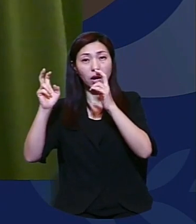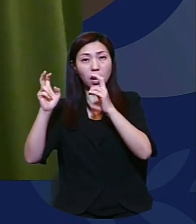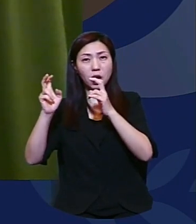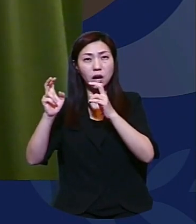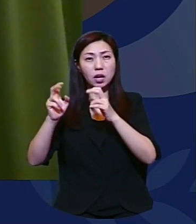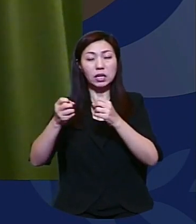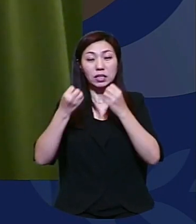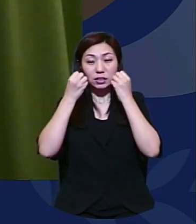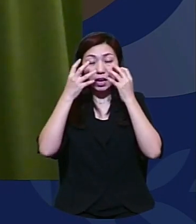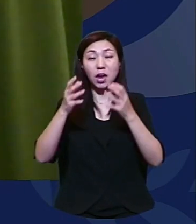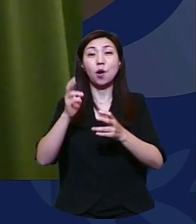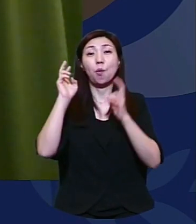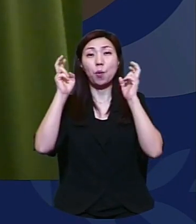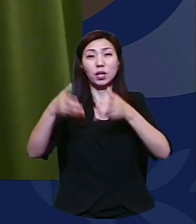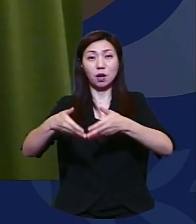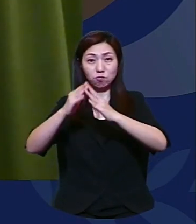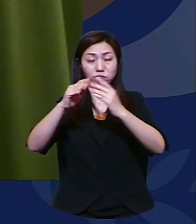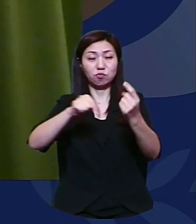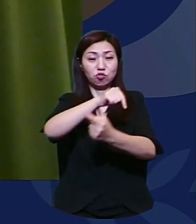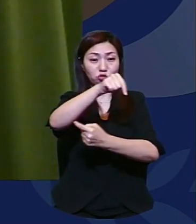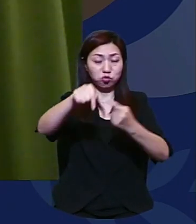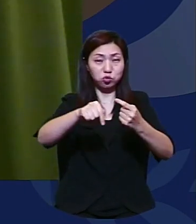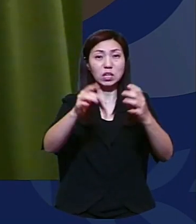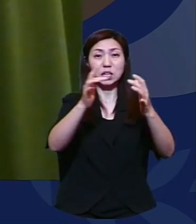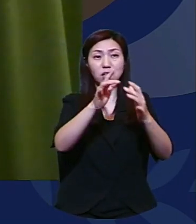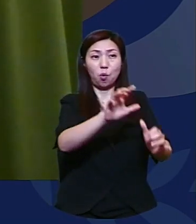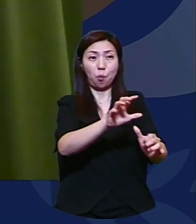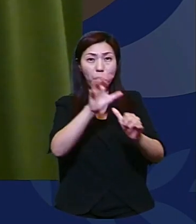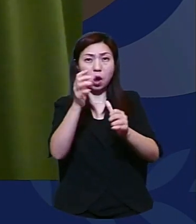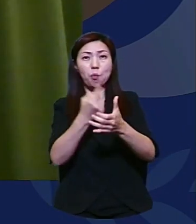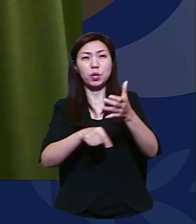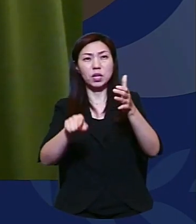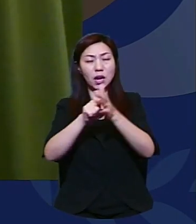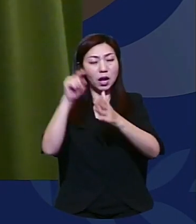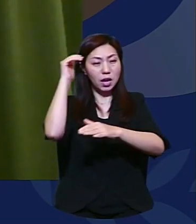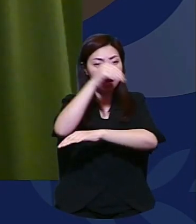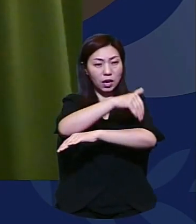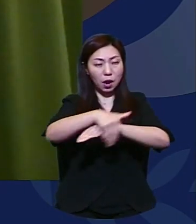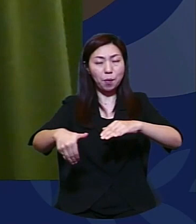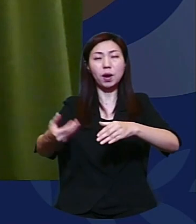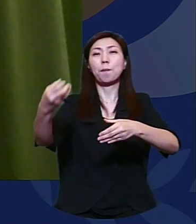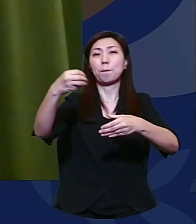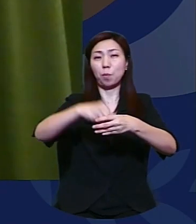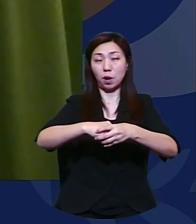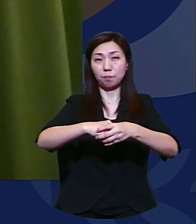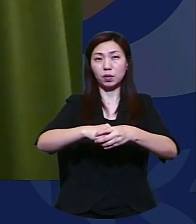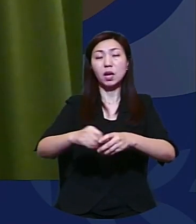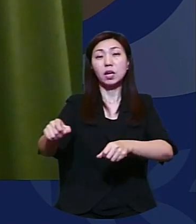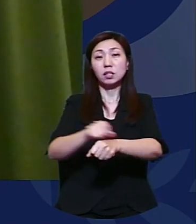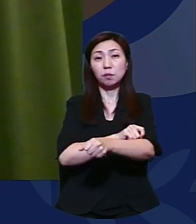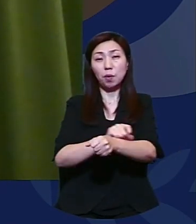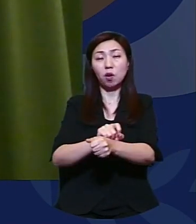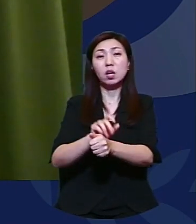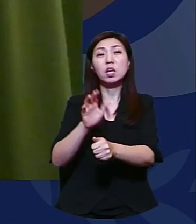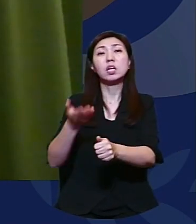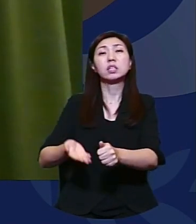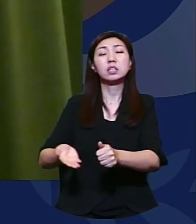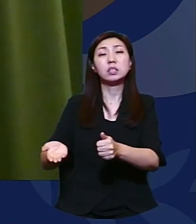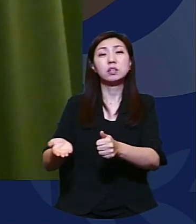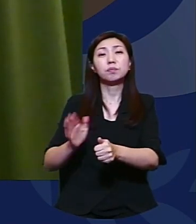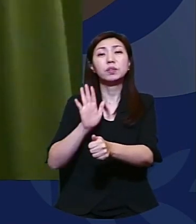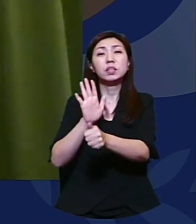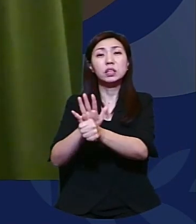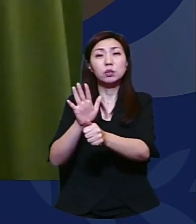adopting more current specific recommendations, such as pursuing projects that enable women entrepreneurs to harness digital